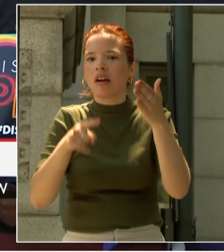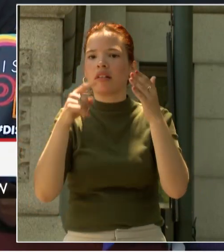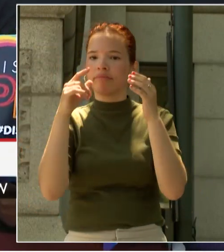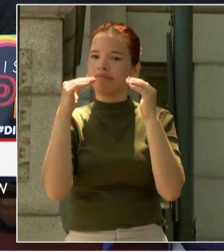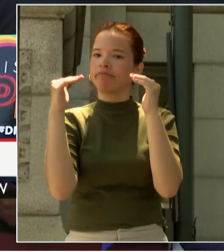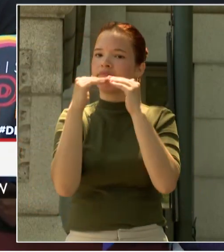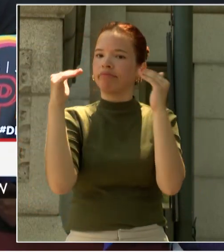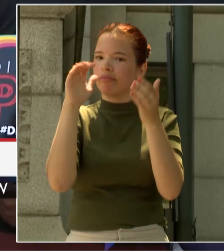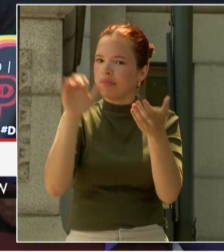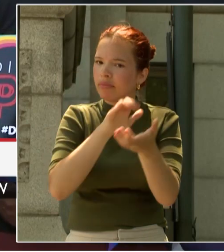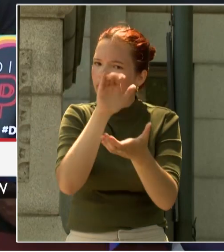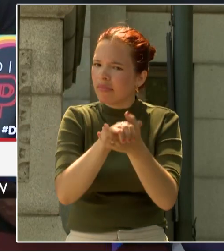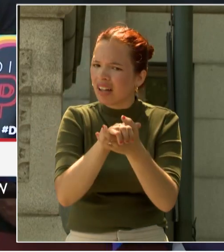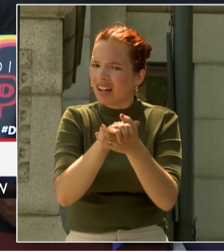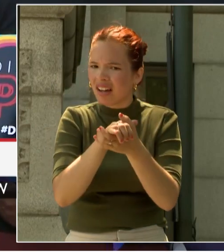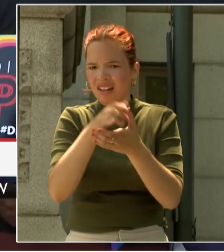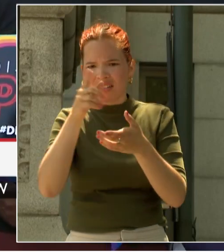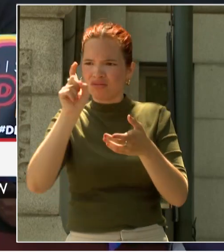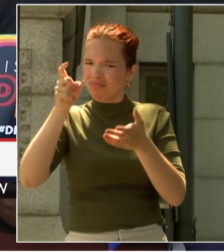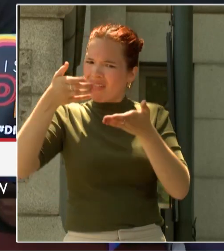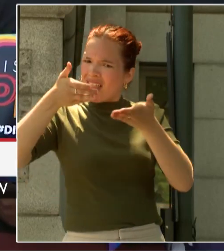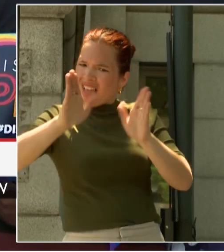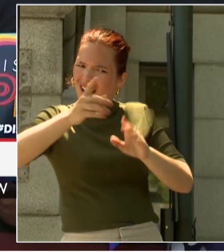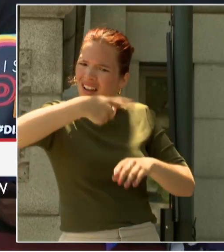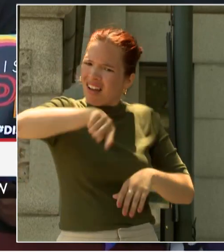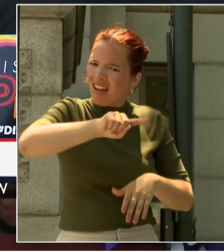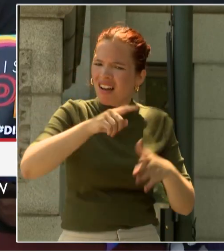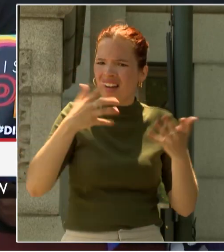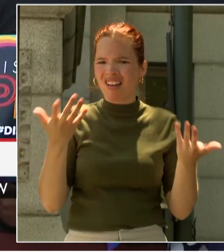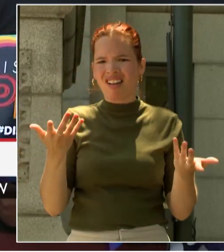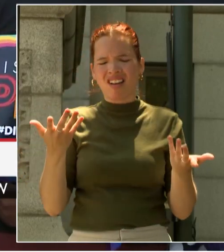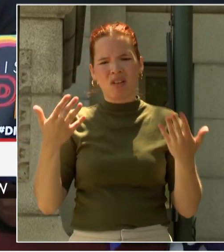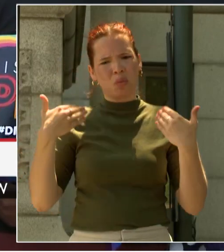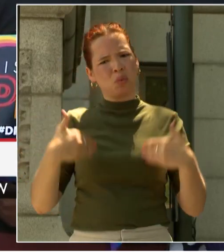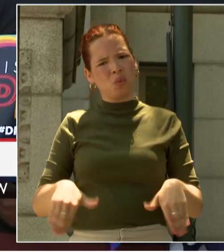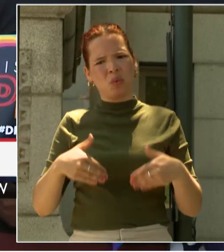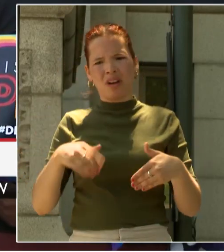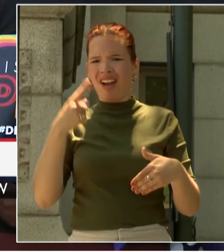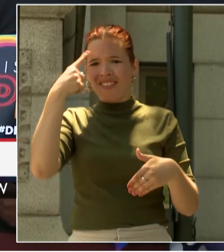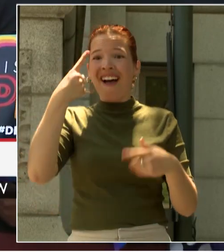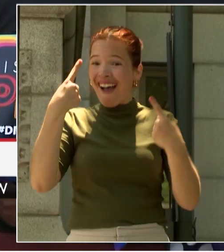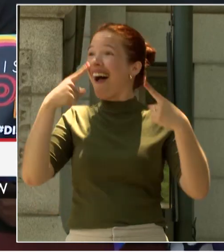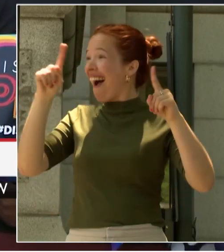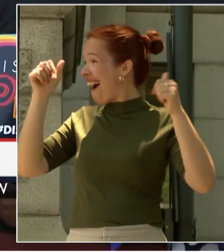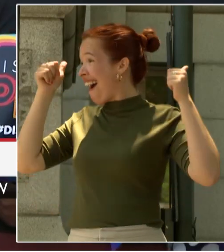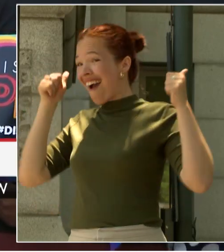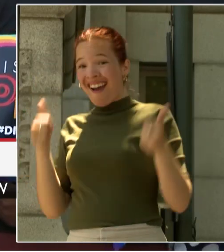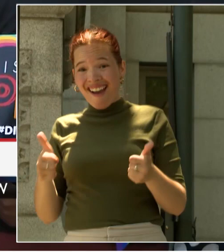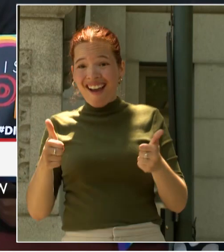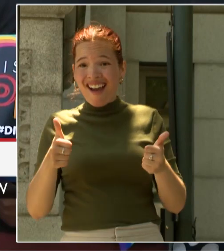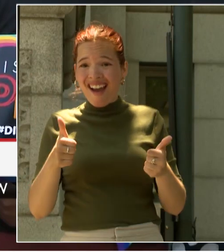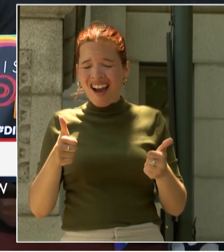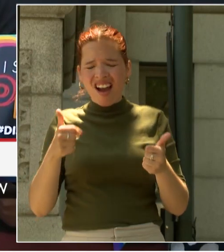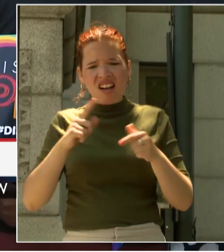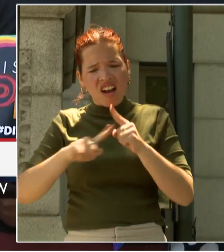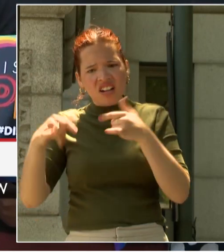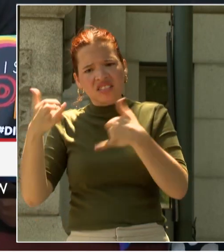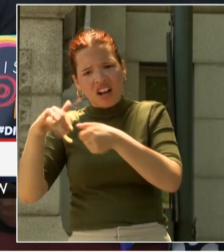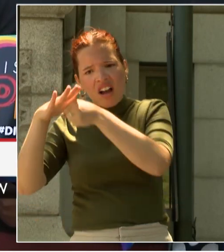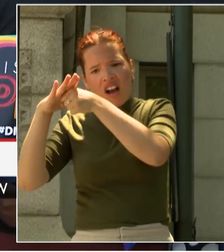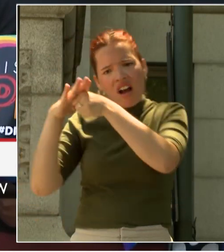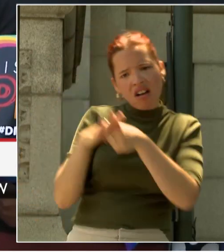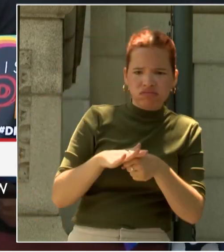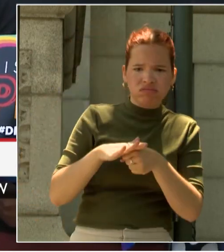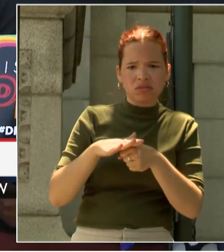had reached the mountaintop. But we see clearly from state after state